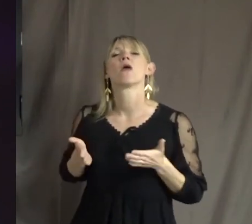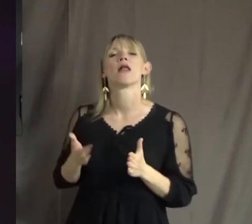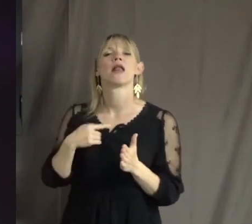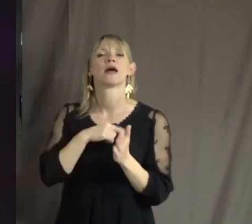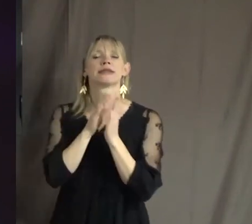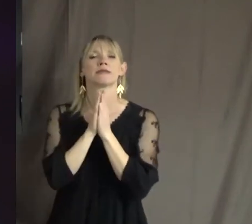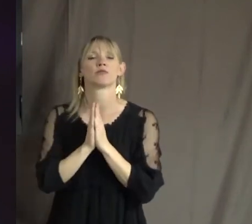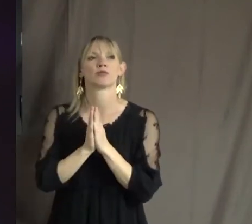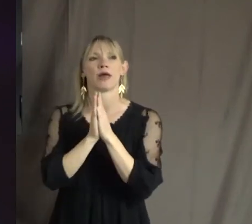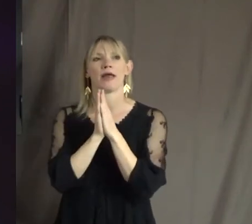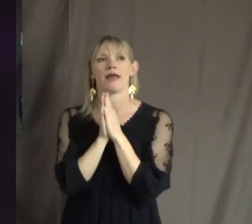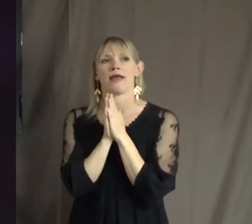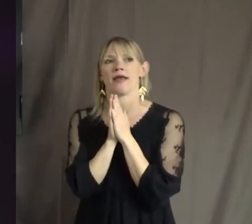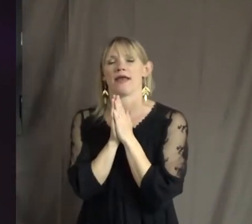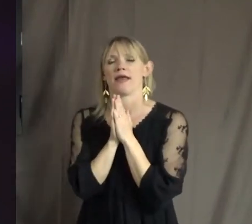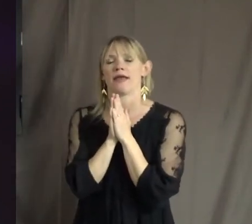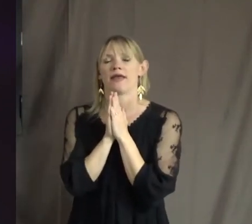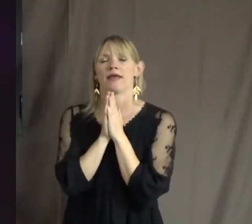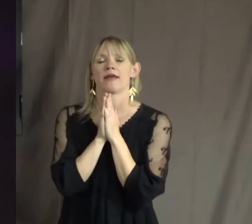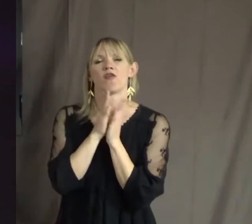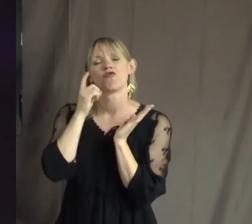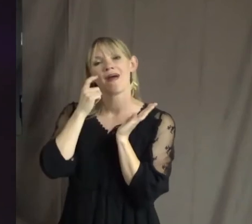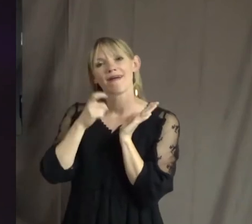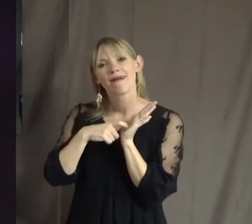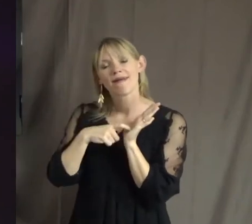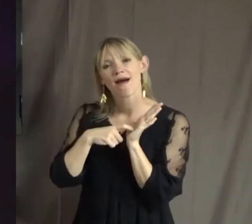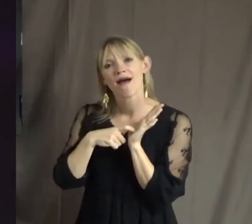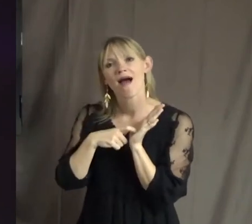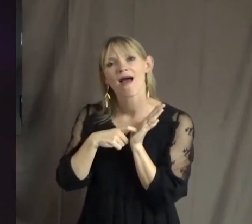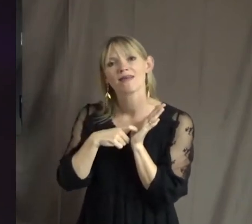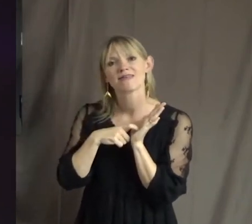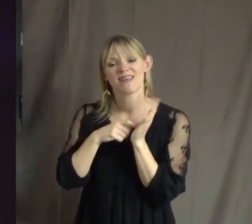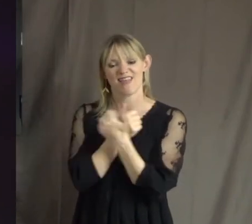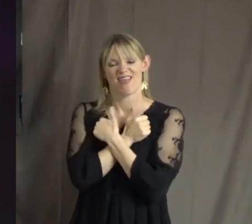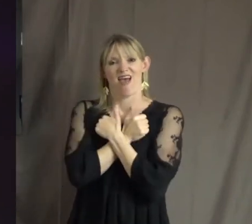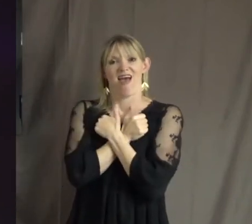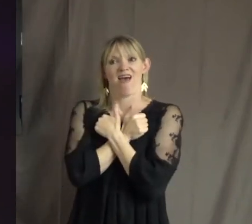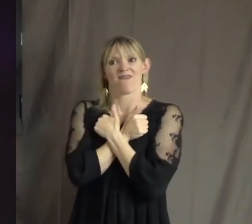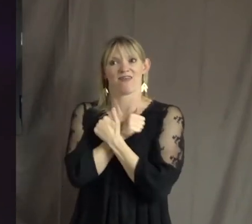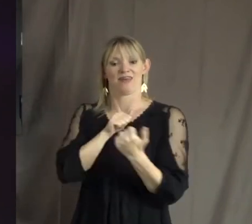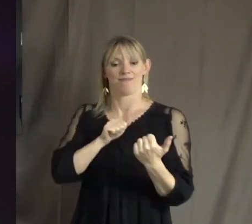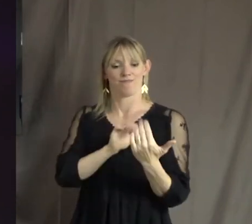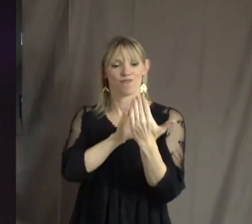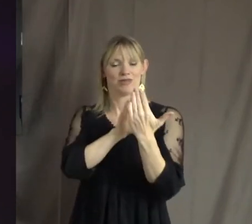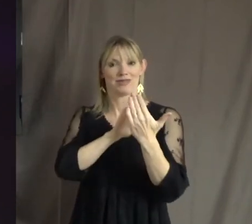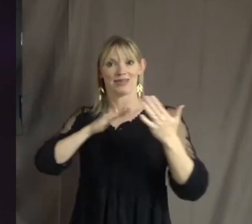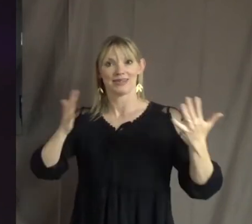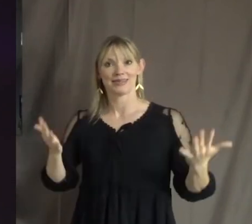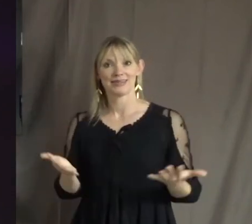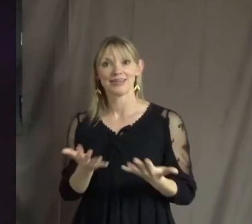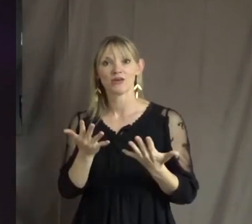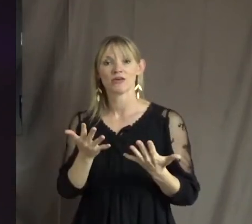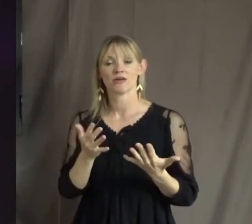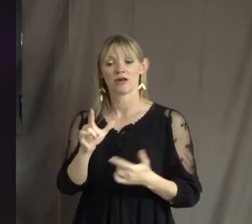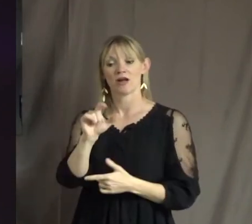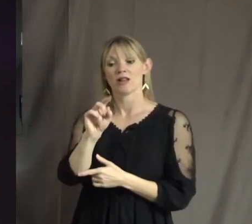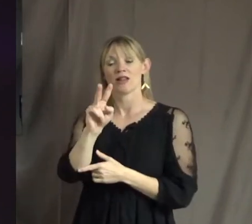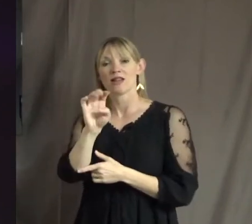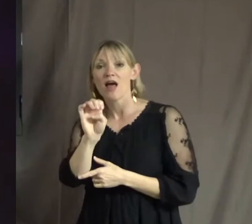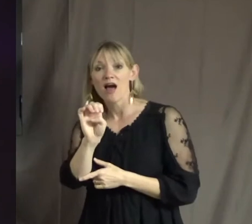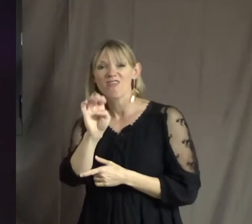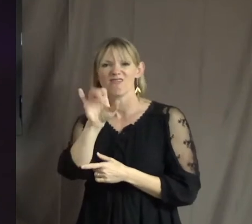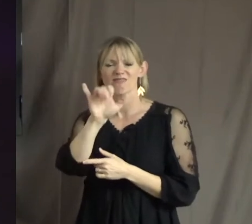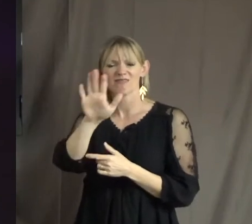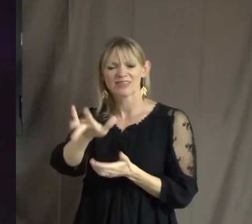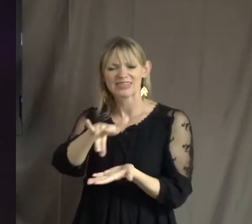prayer, just recognizing the presence of love. And that is love that is the very center